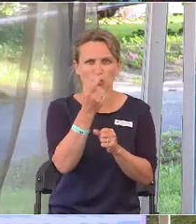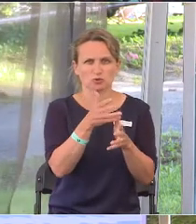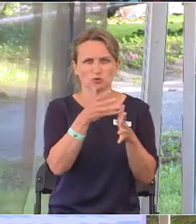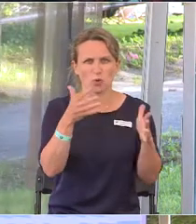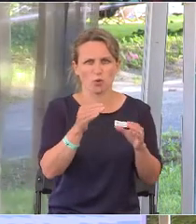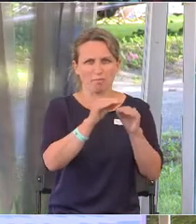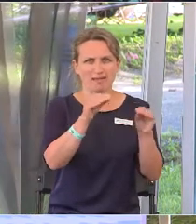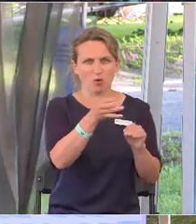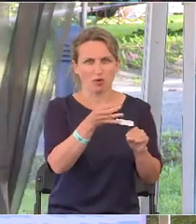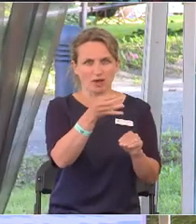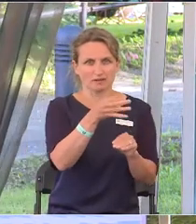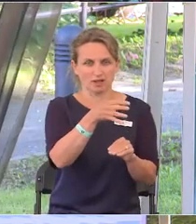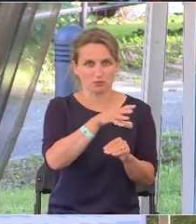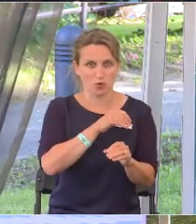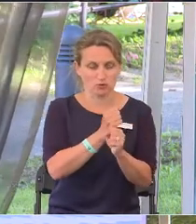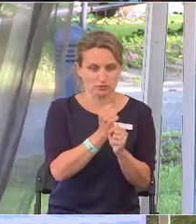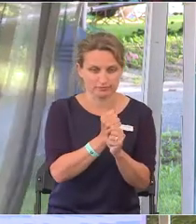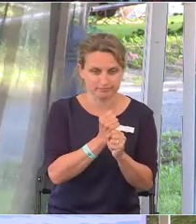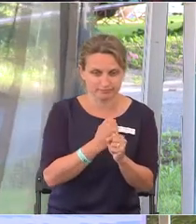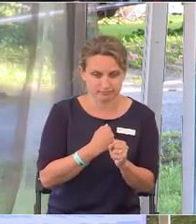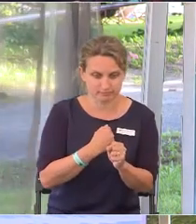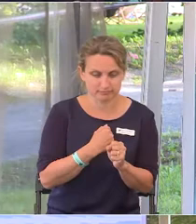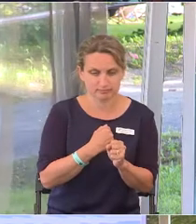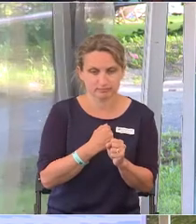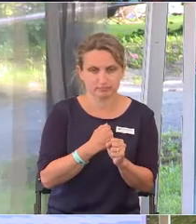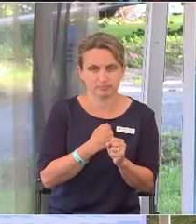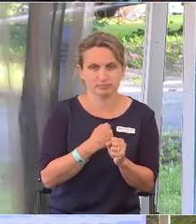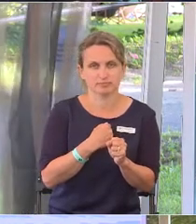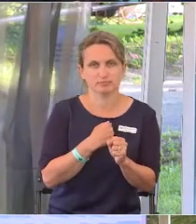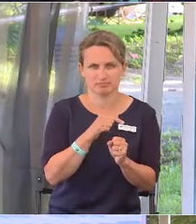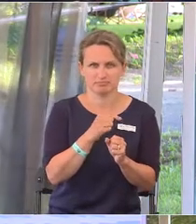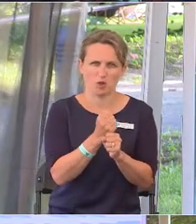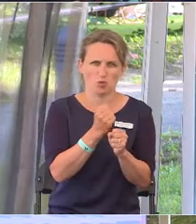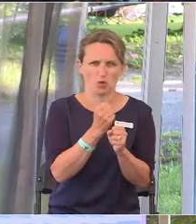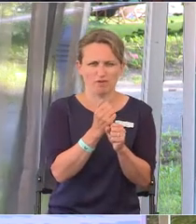organizations, and I'm working very closely on my